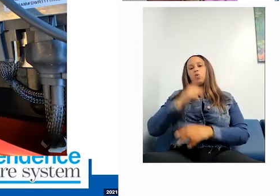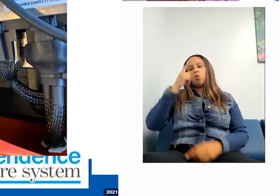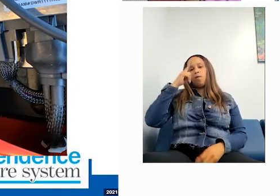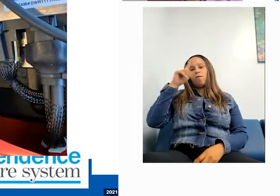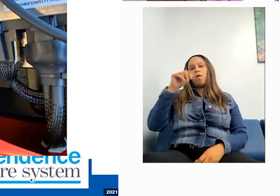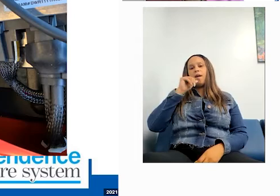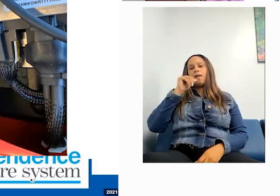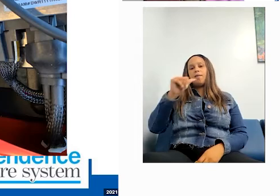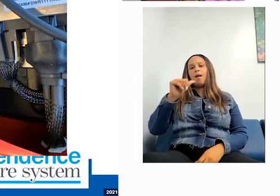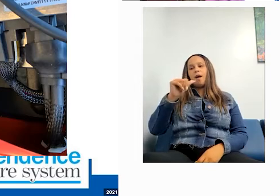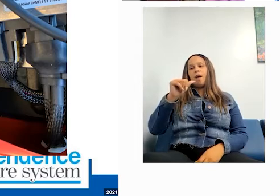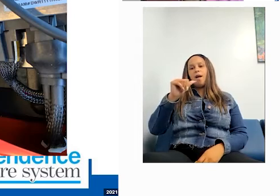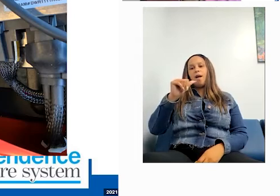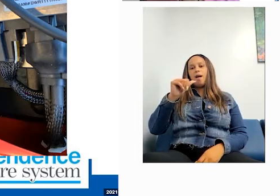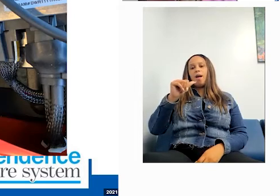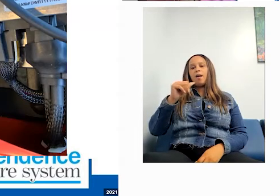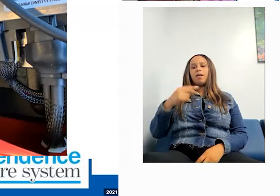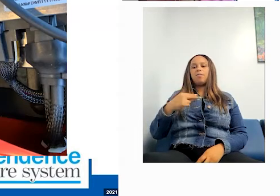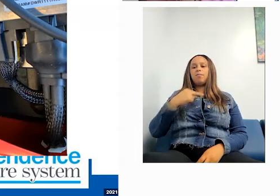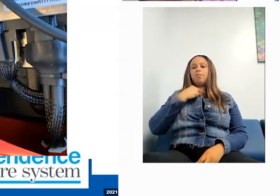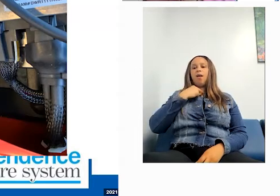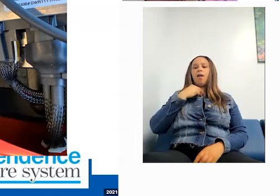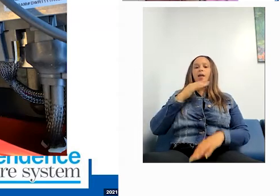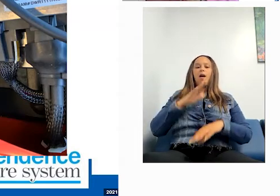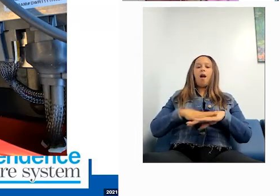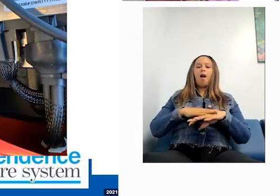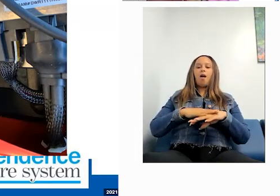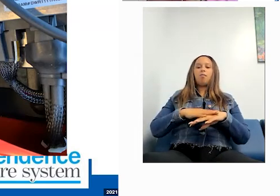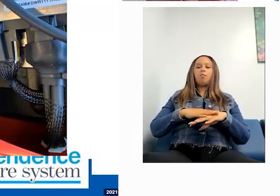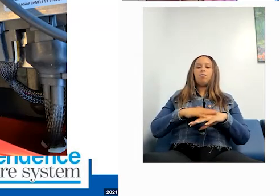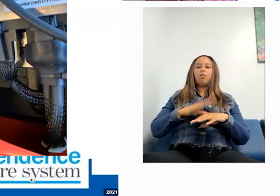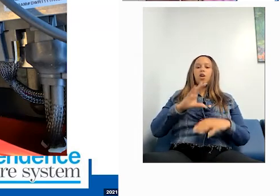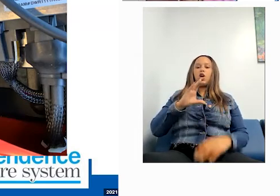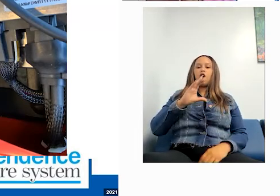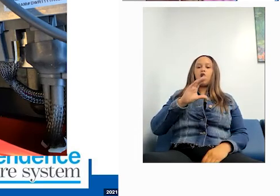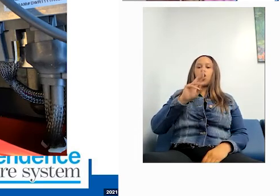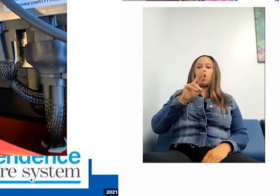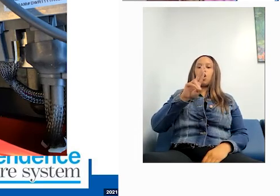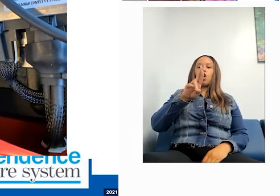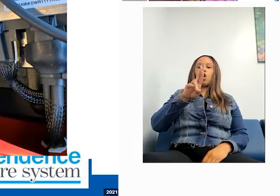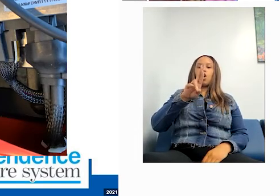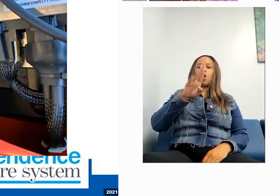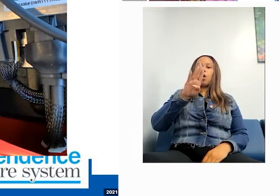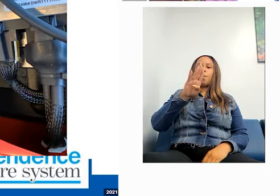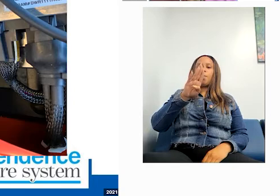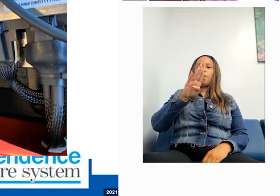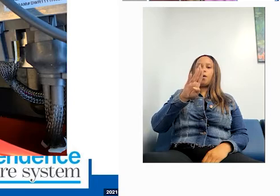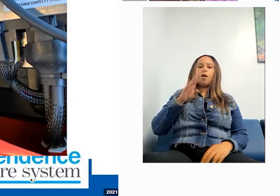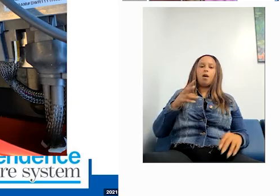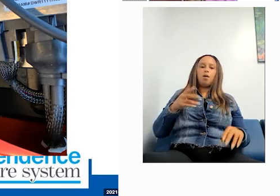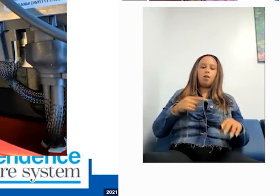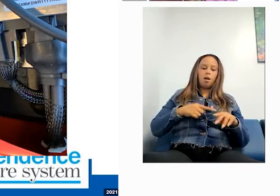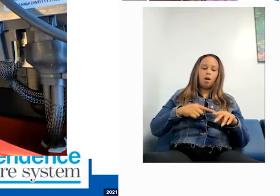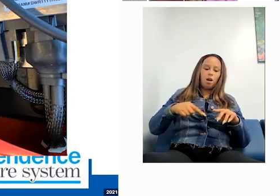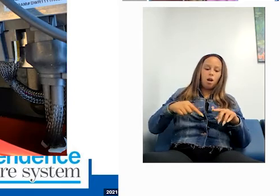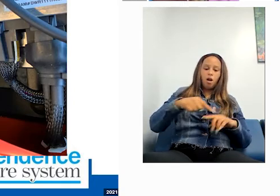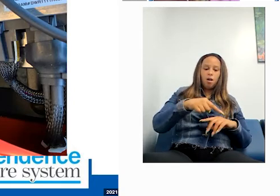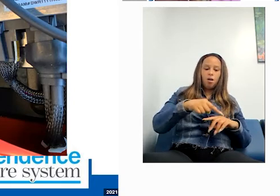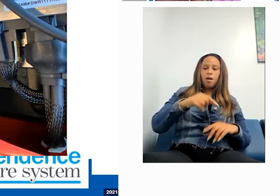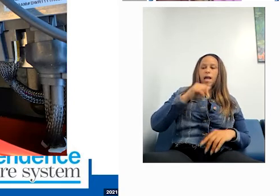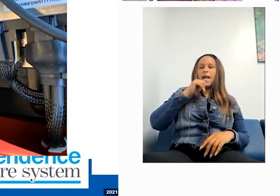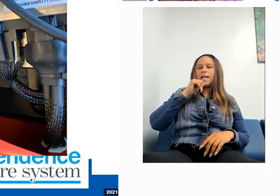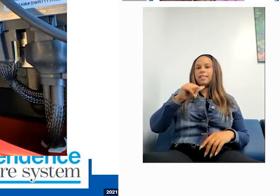on a curb cut. They're really not designed to separate the rider from the bumps of the